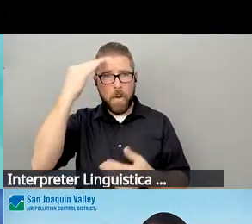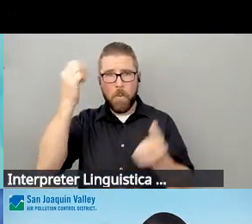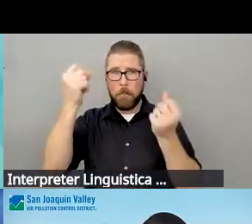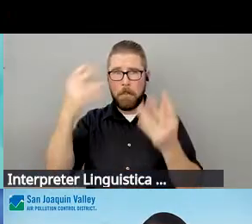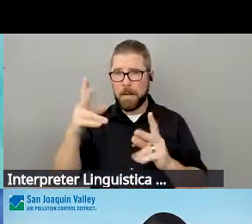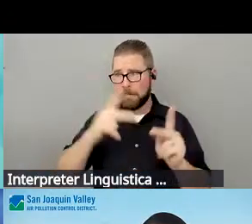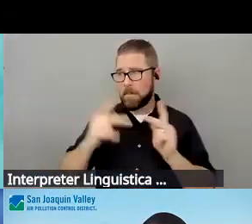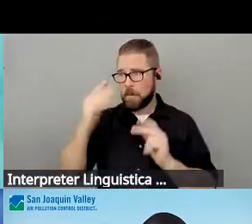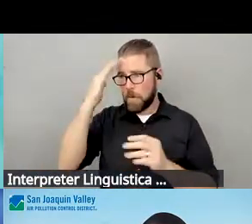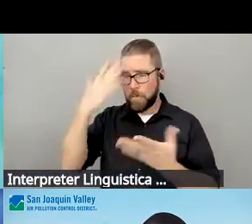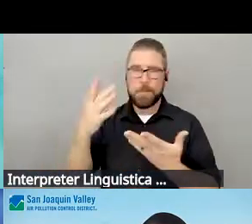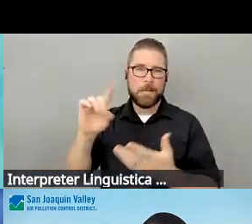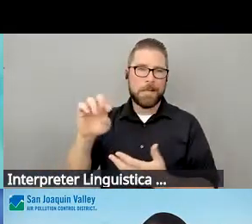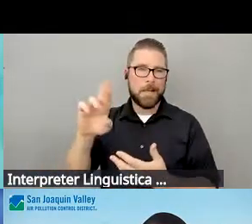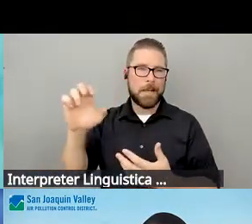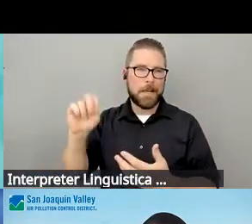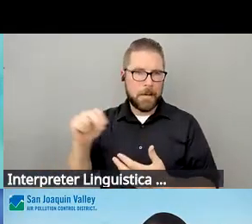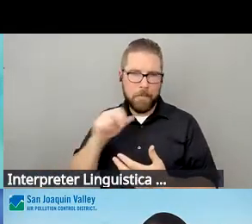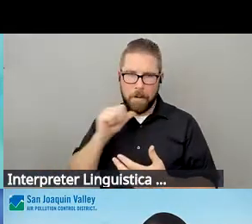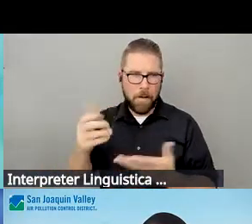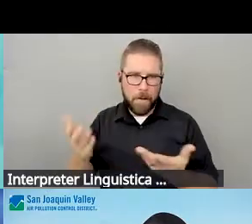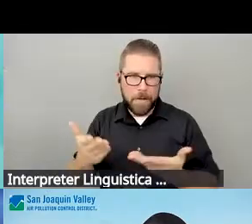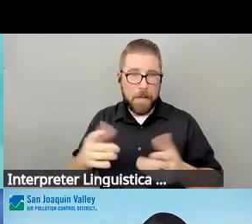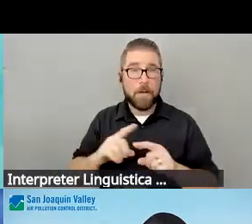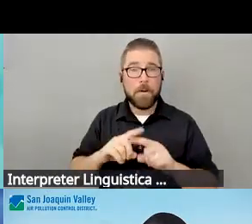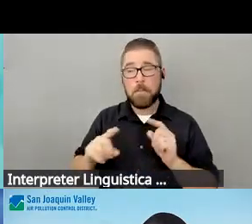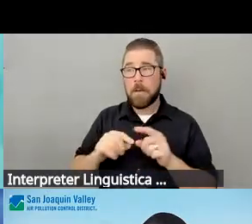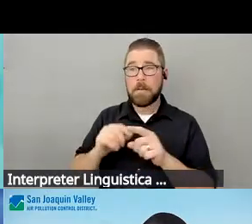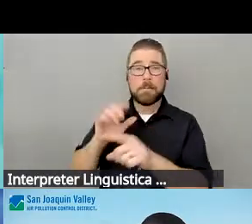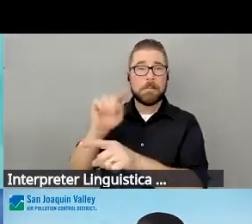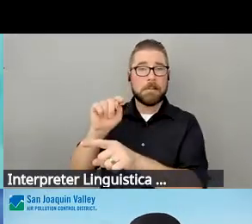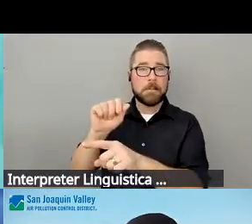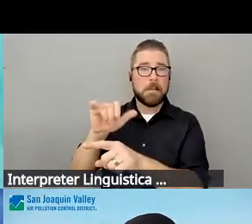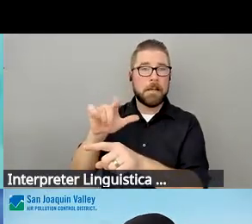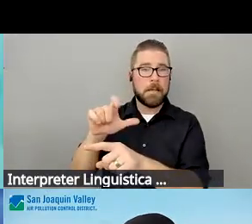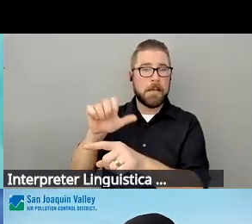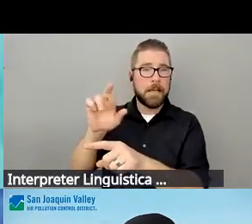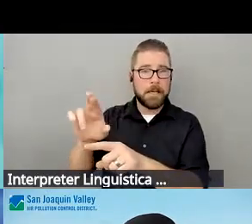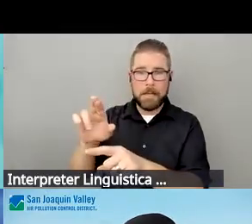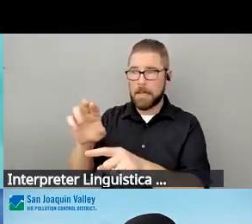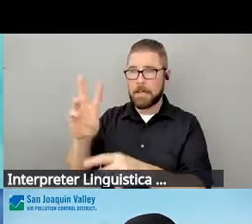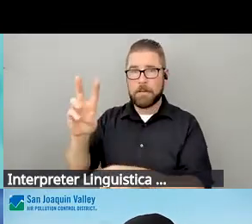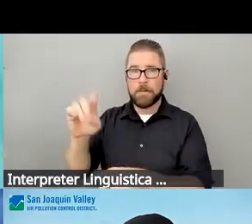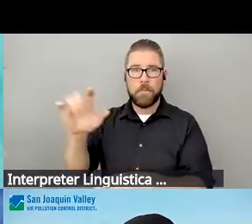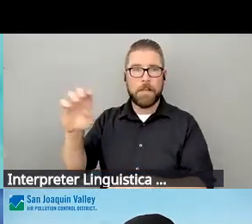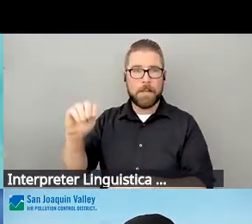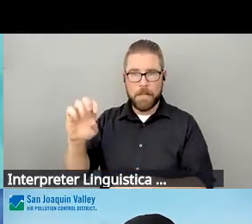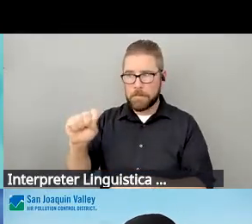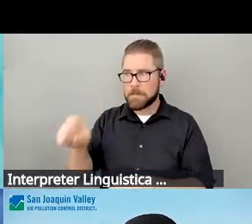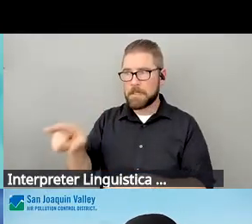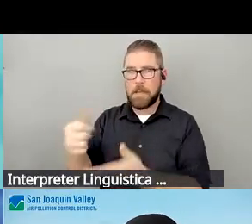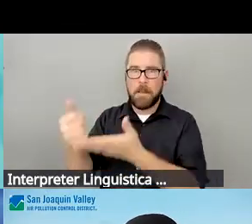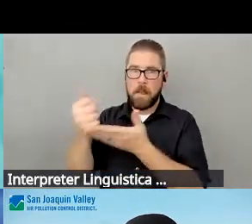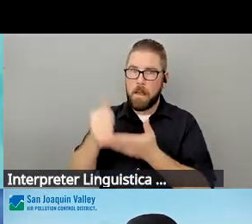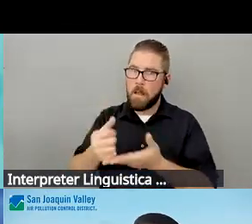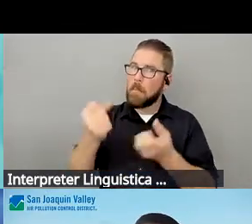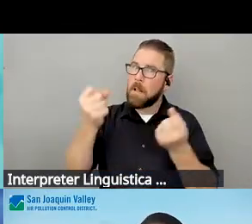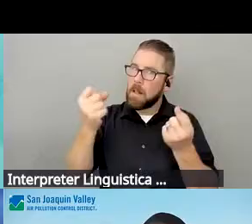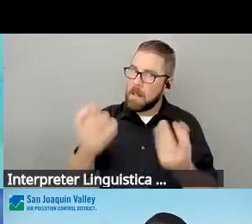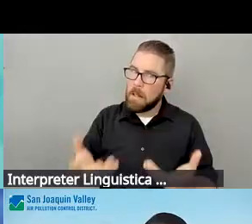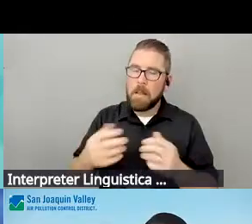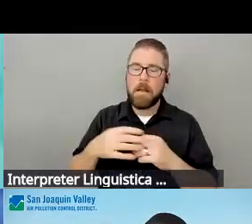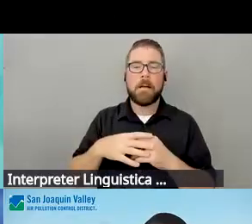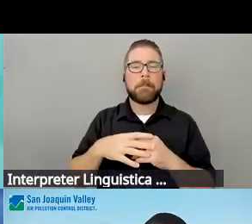but Taylor Williams was super instrumental in kind of working with us on a few different pathways that we did follow,